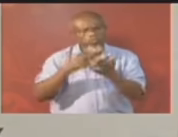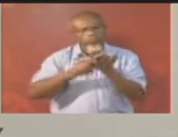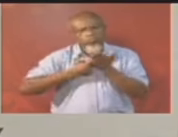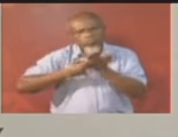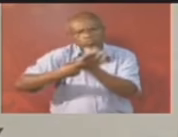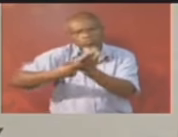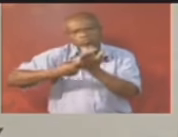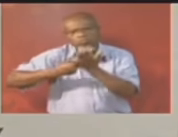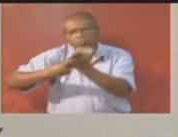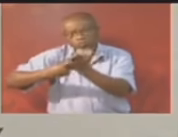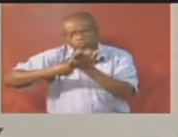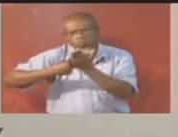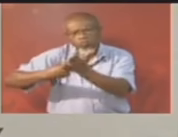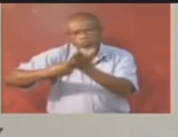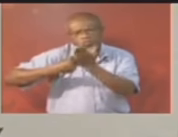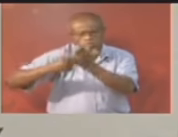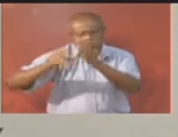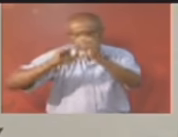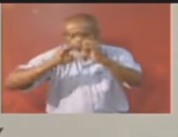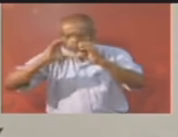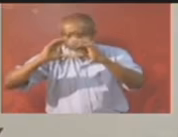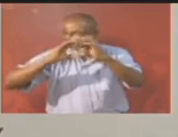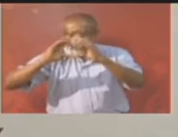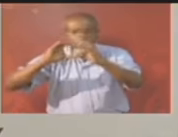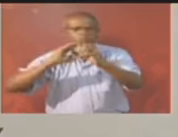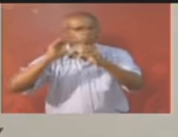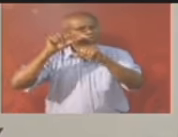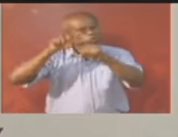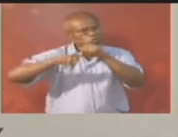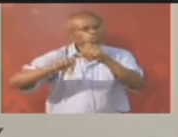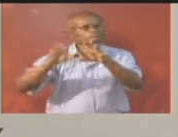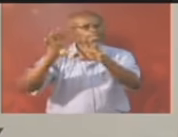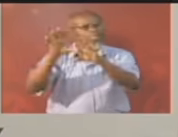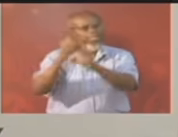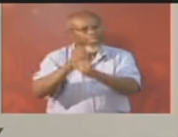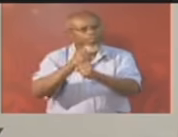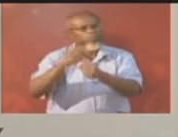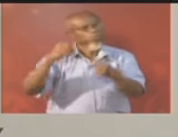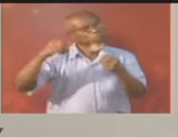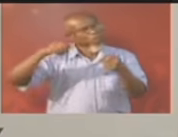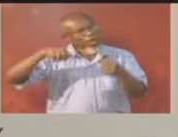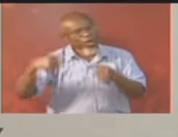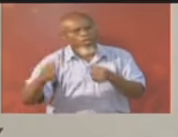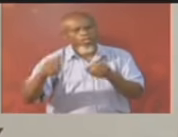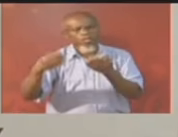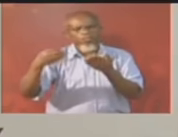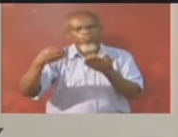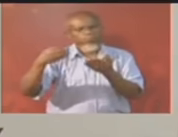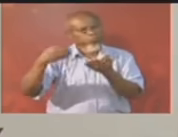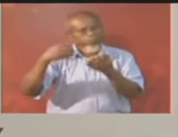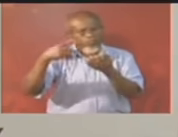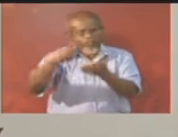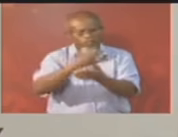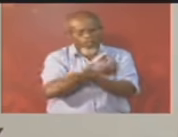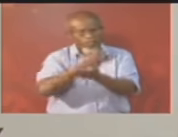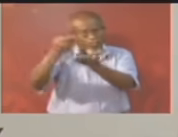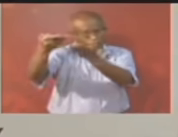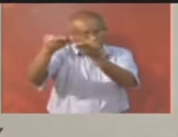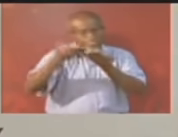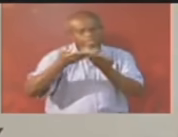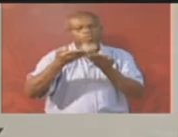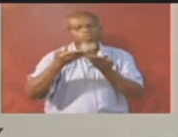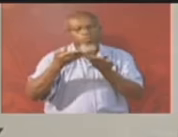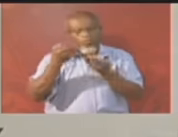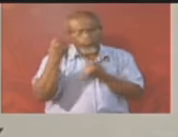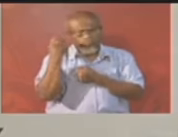negotiations, active conversations happening to ensure that additional vaccine is made available as quickly as possible. When